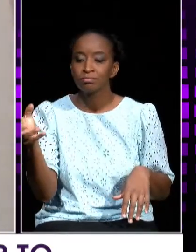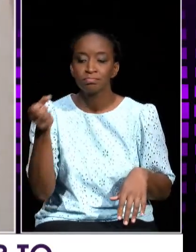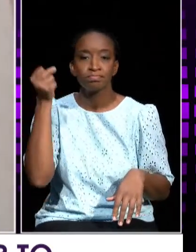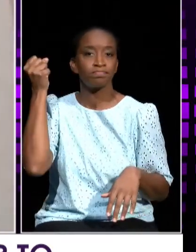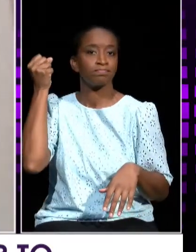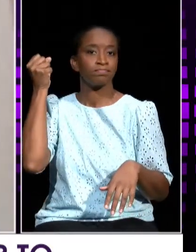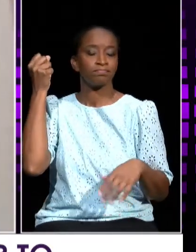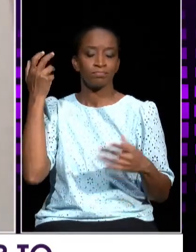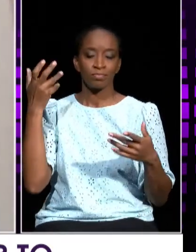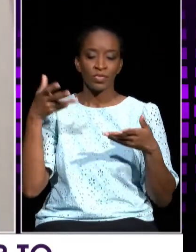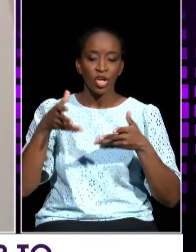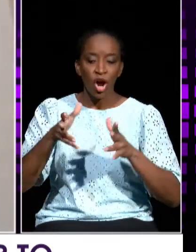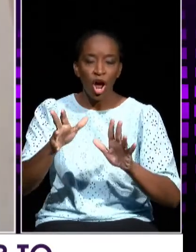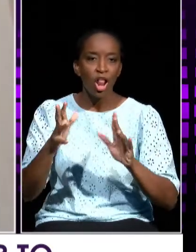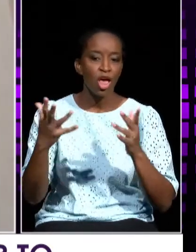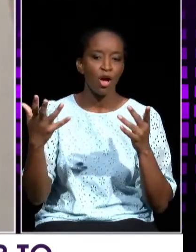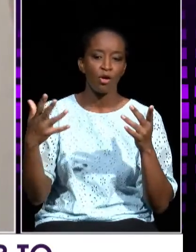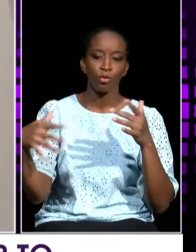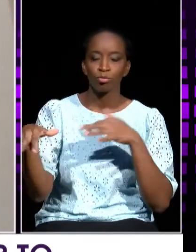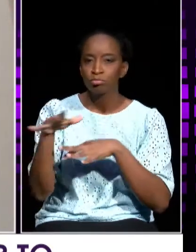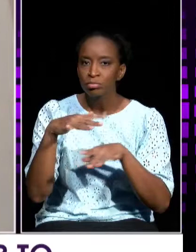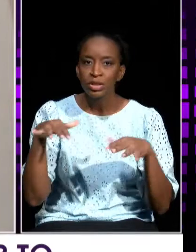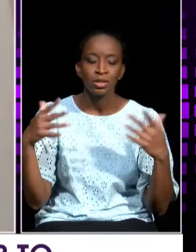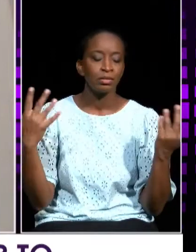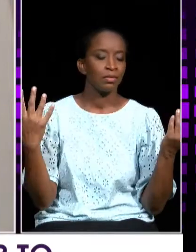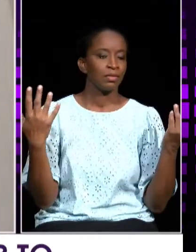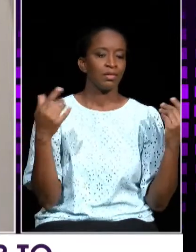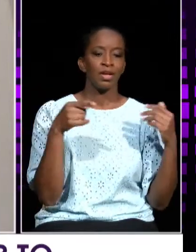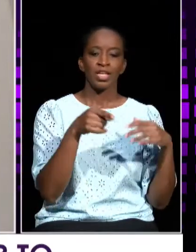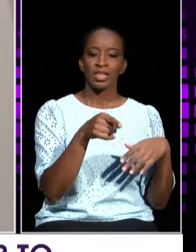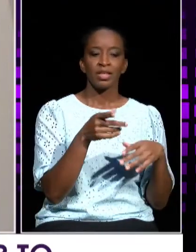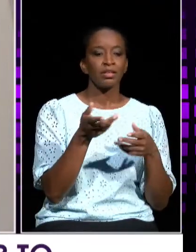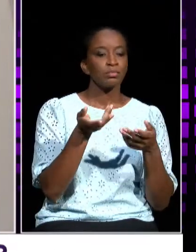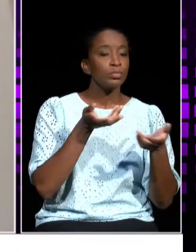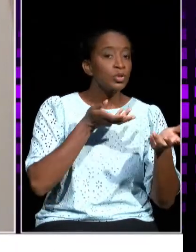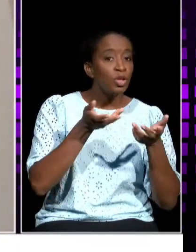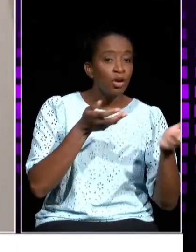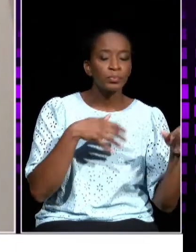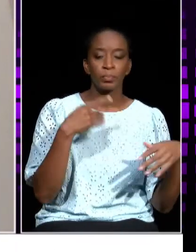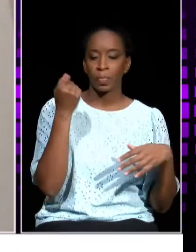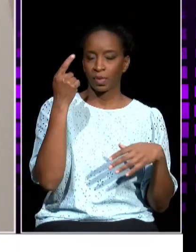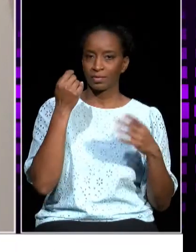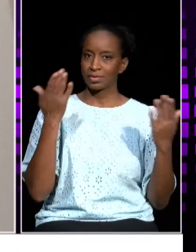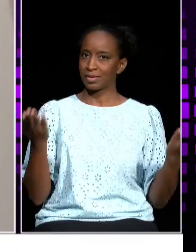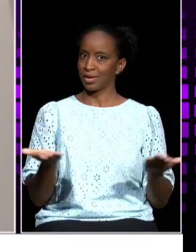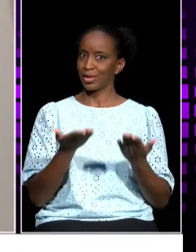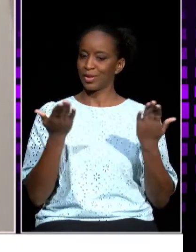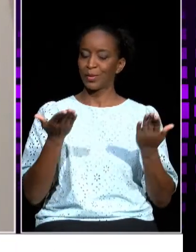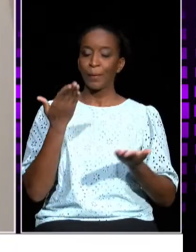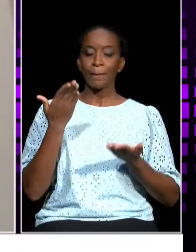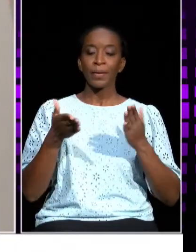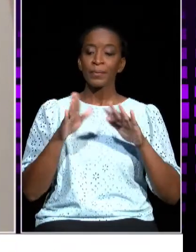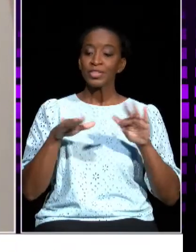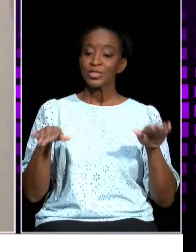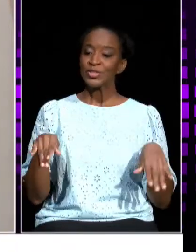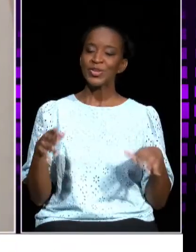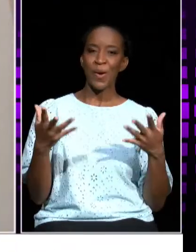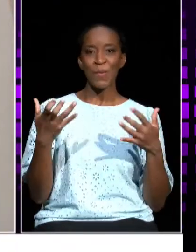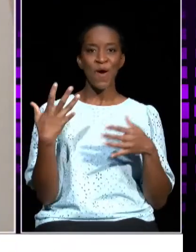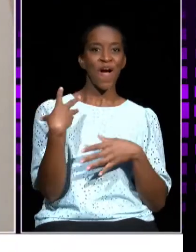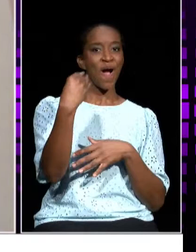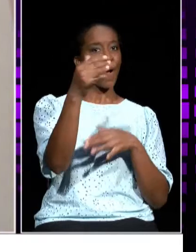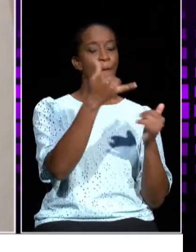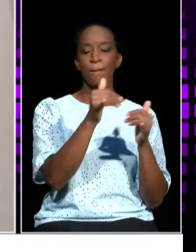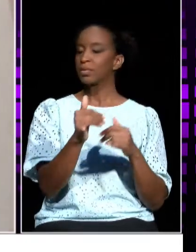to do. Grounding in Barbados works, believe it or not. Some Yeah. children like to go outside and play. You tell Yeah. them, no, you cannot go outside and